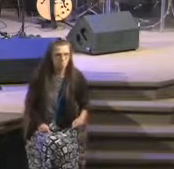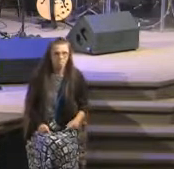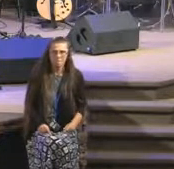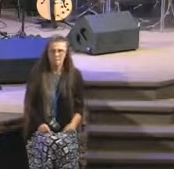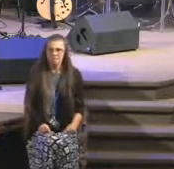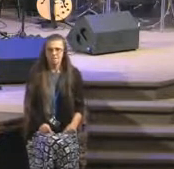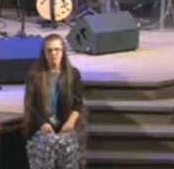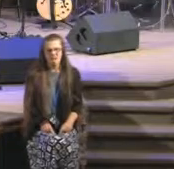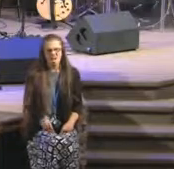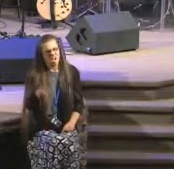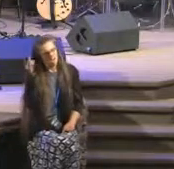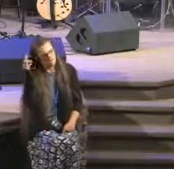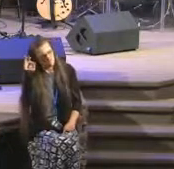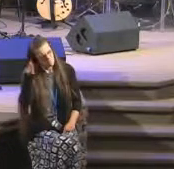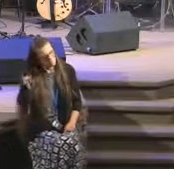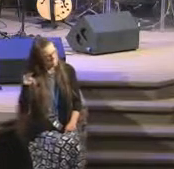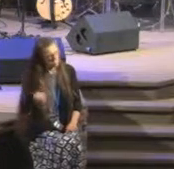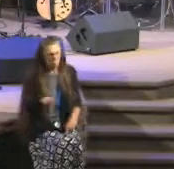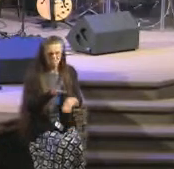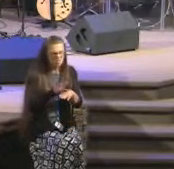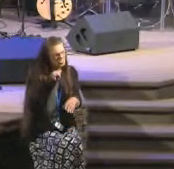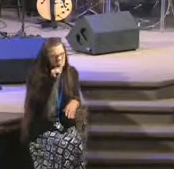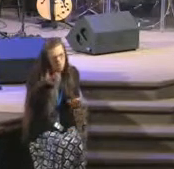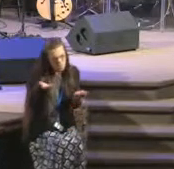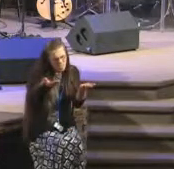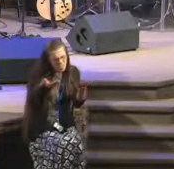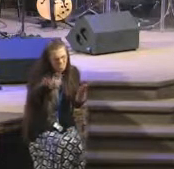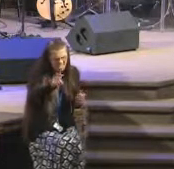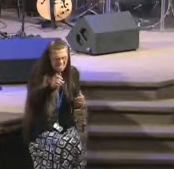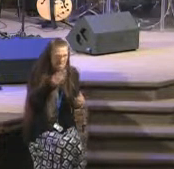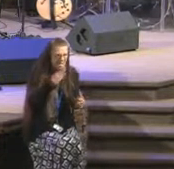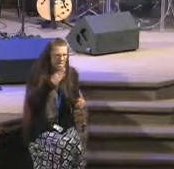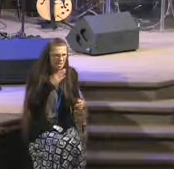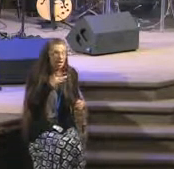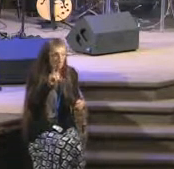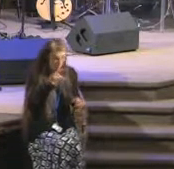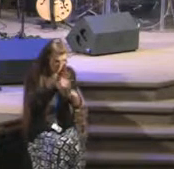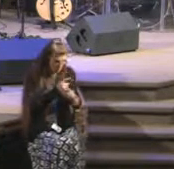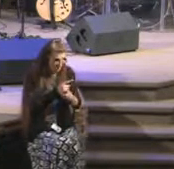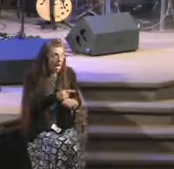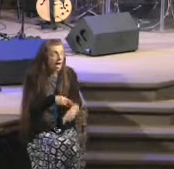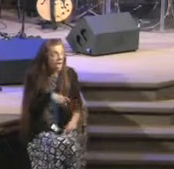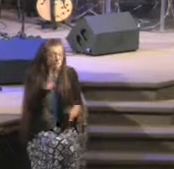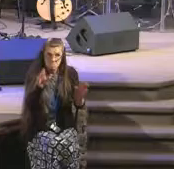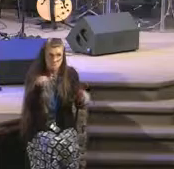Oh, Pastor Mike, man, churches ain't what they're supposed to be. You're right, people aren't what they're supposed to be either.